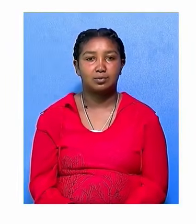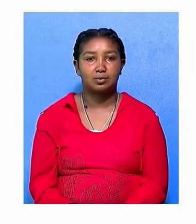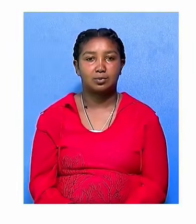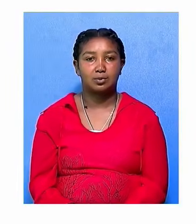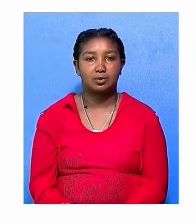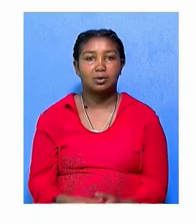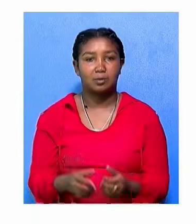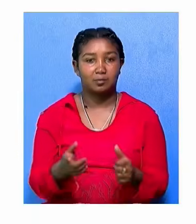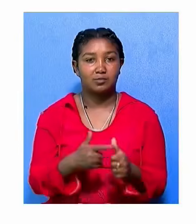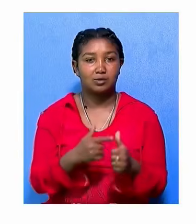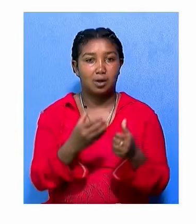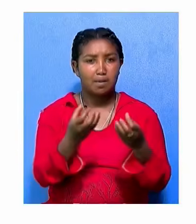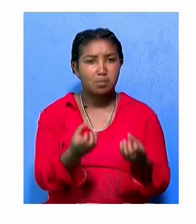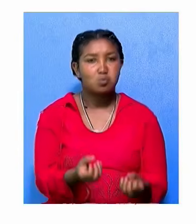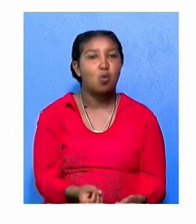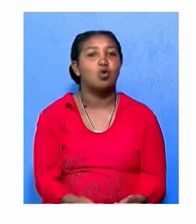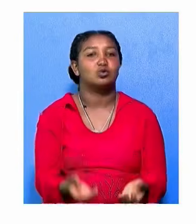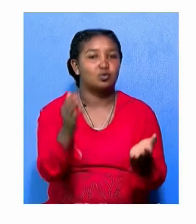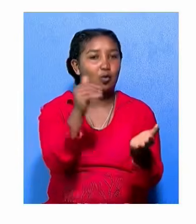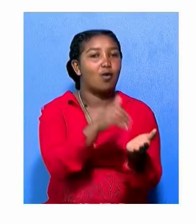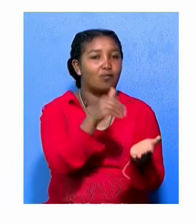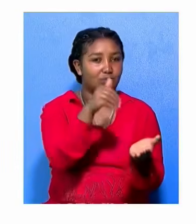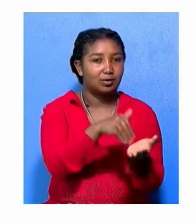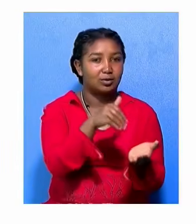most often